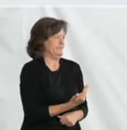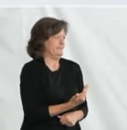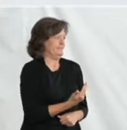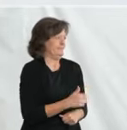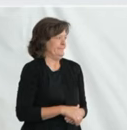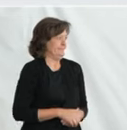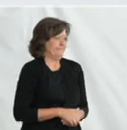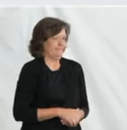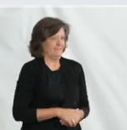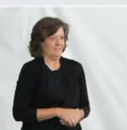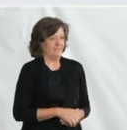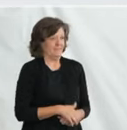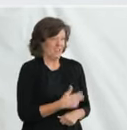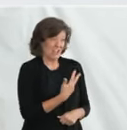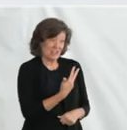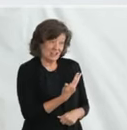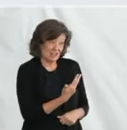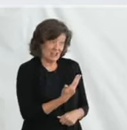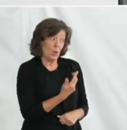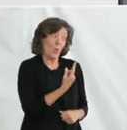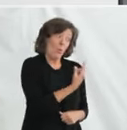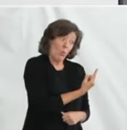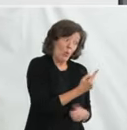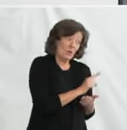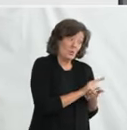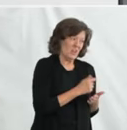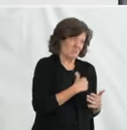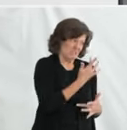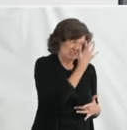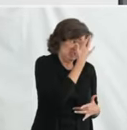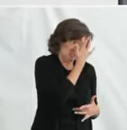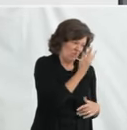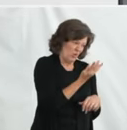And one of those, I was sick 4 days that week.